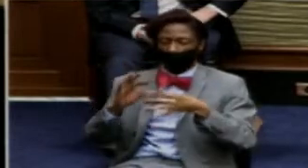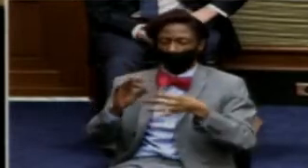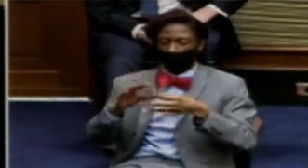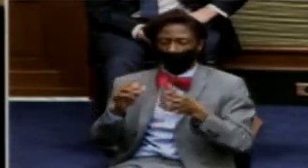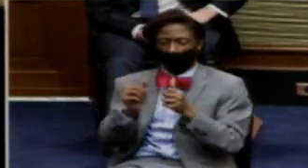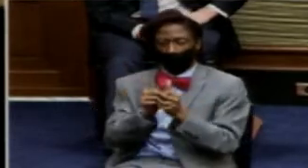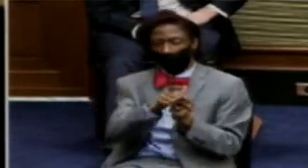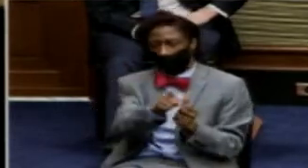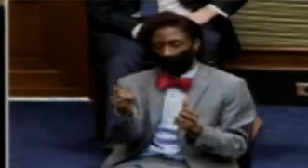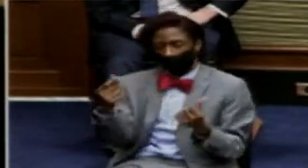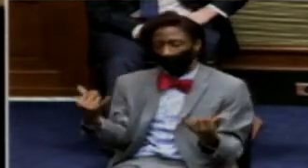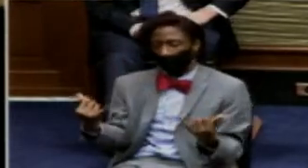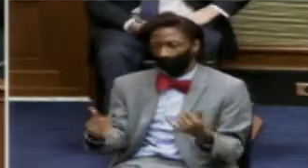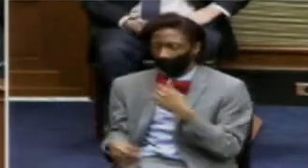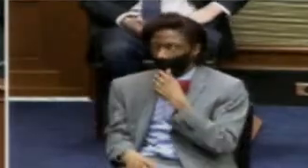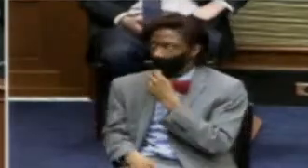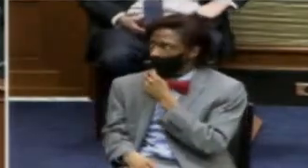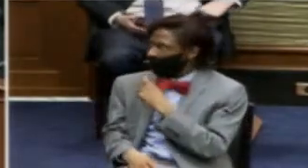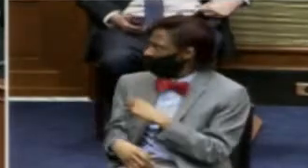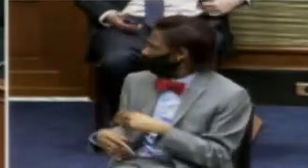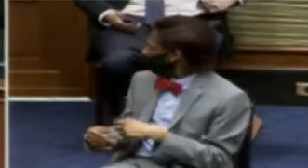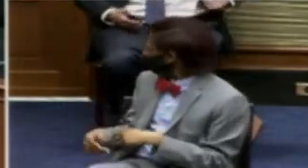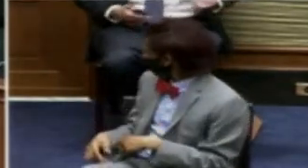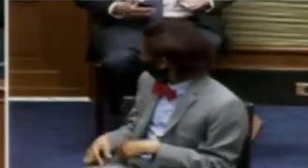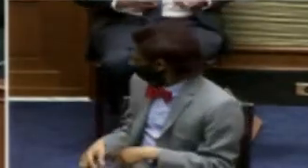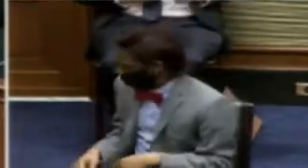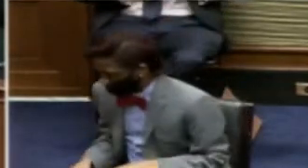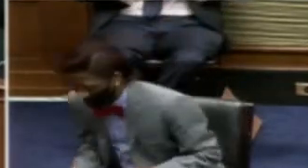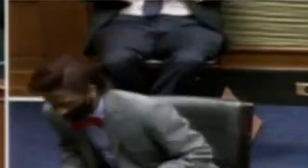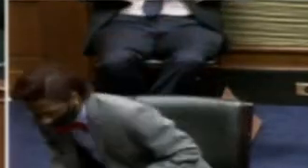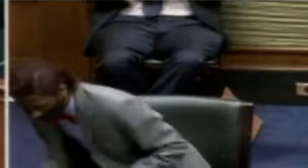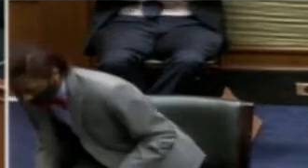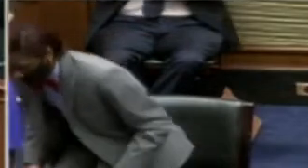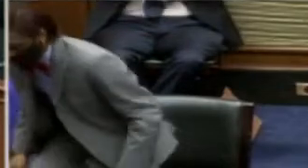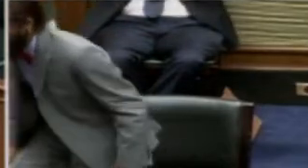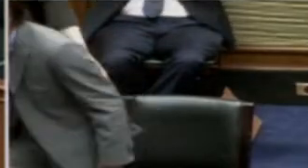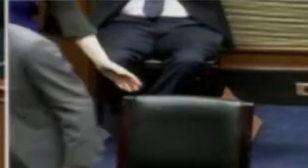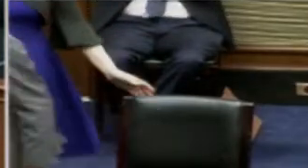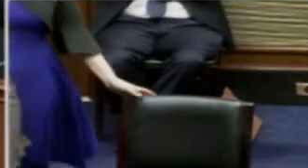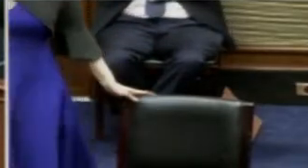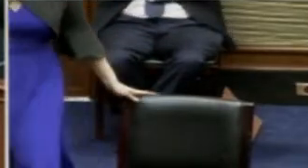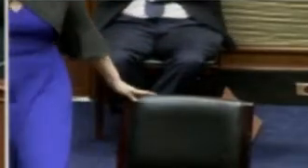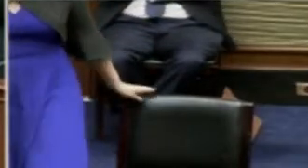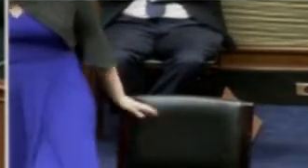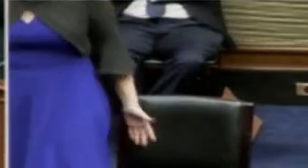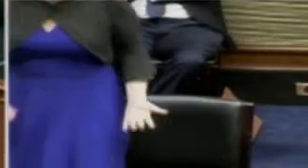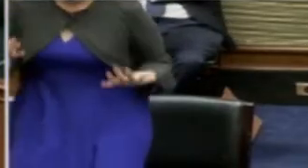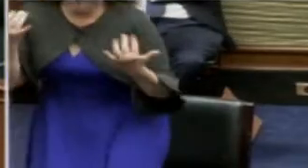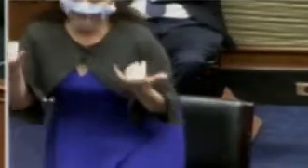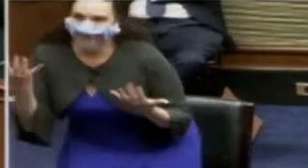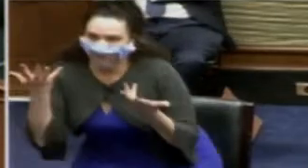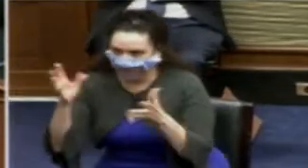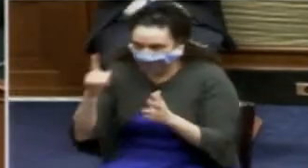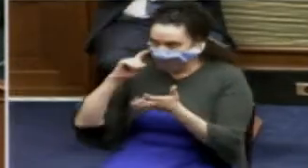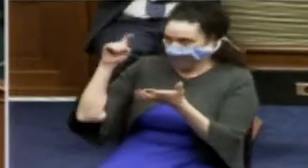today. Thank you. Thank you. Mr. Wingo, you are now recognized for your testimony. Mr. Wingo.